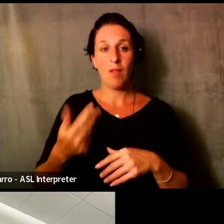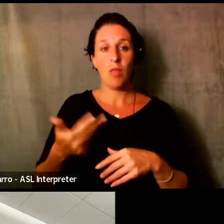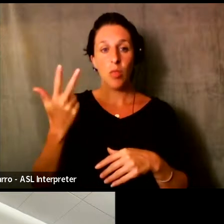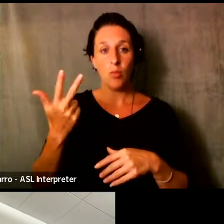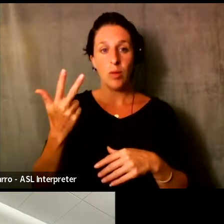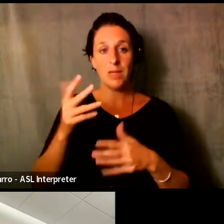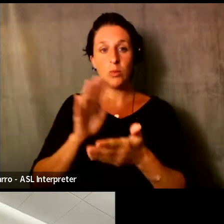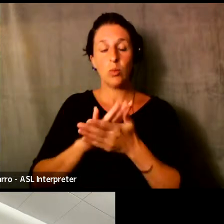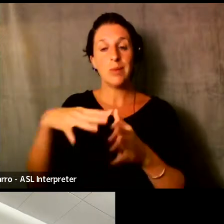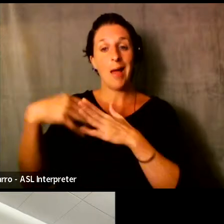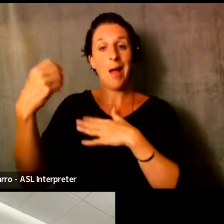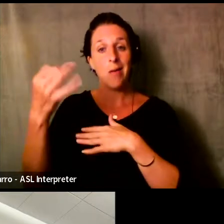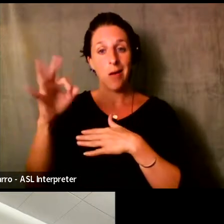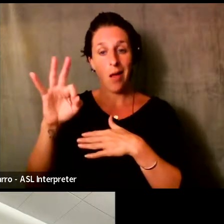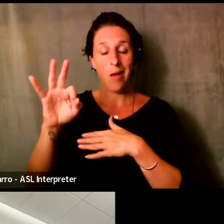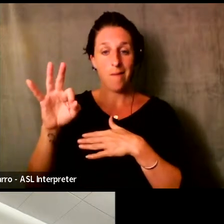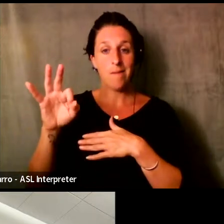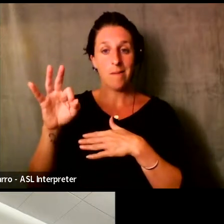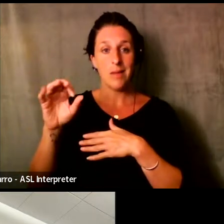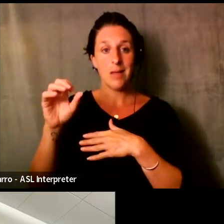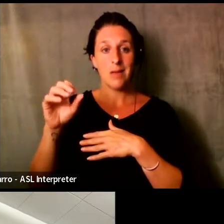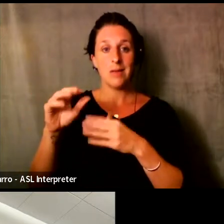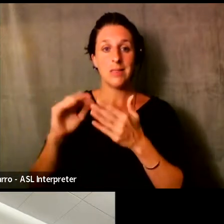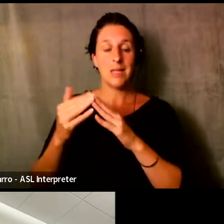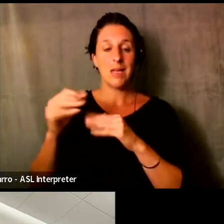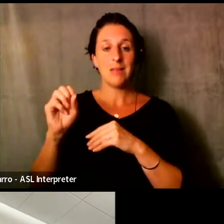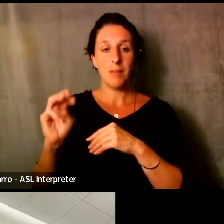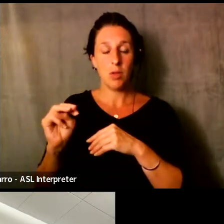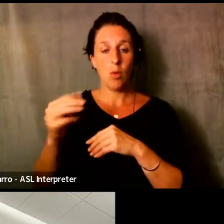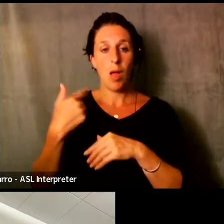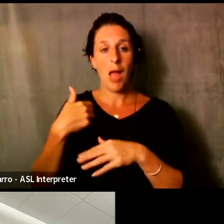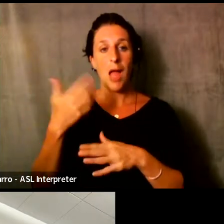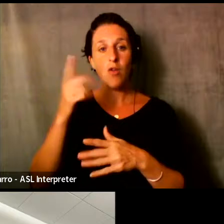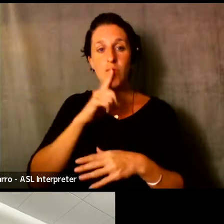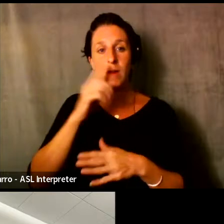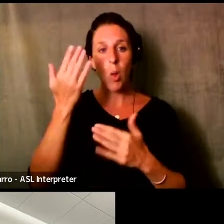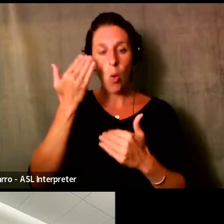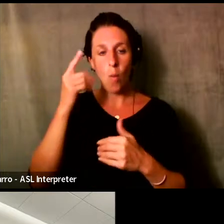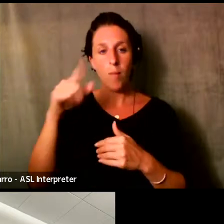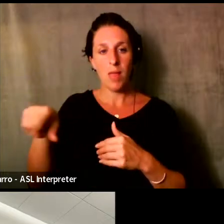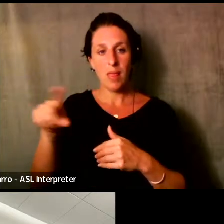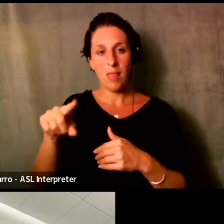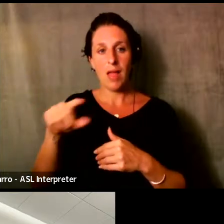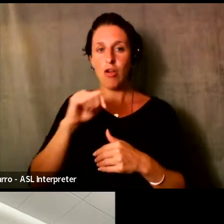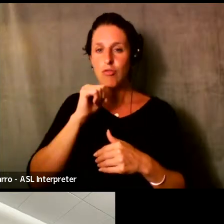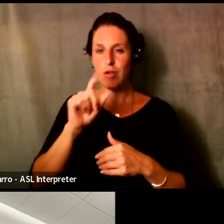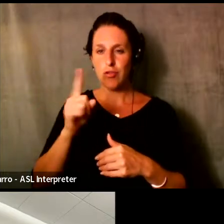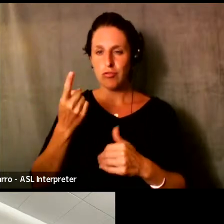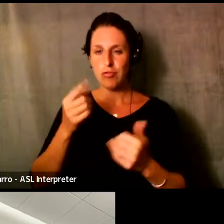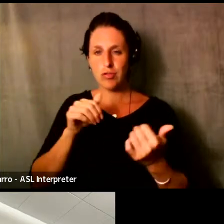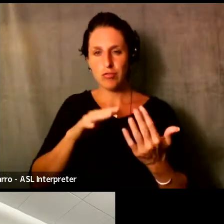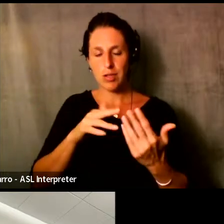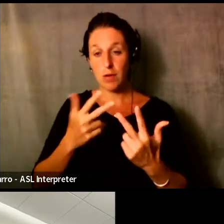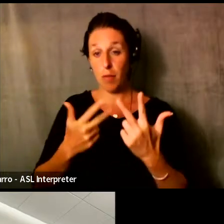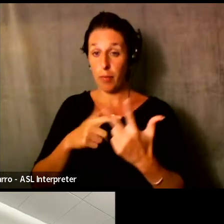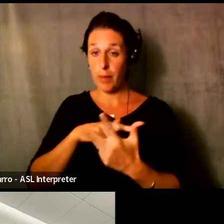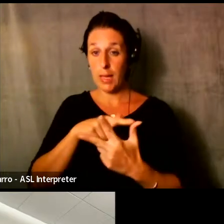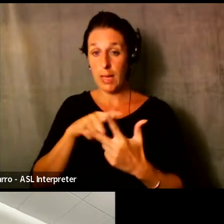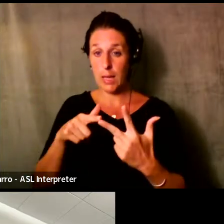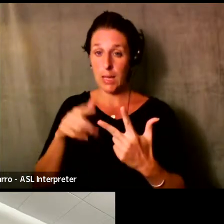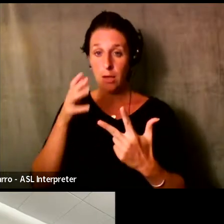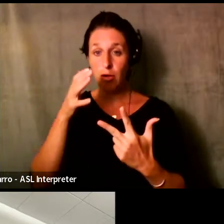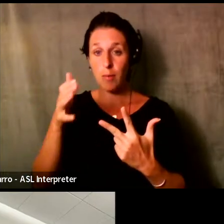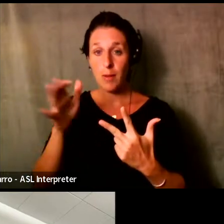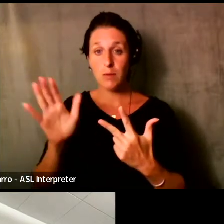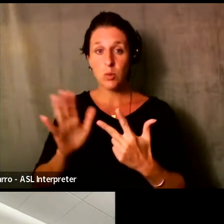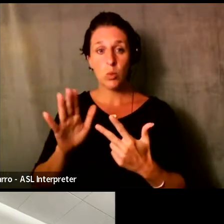that reside outside of the city of San Mateo. I really hope that they are not just addressing the 3 comprehensive